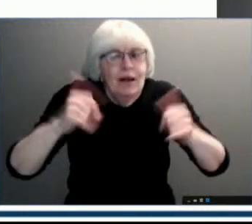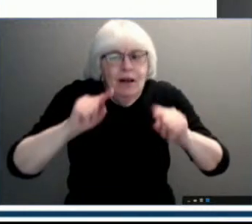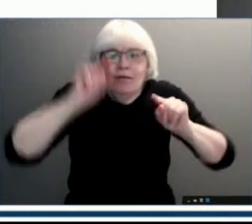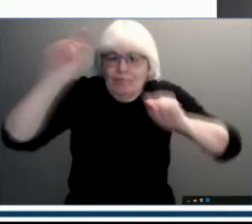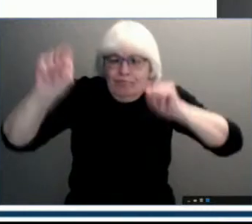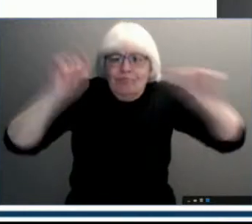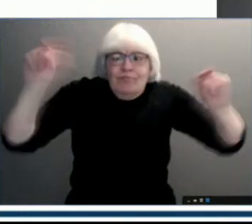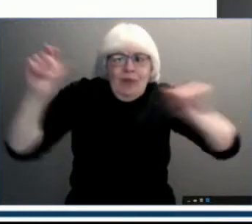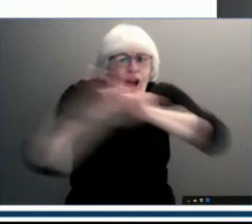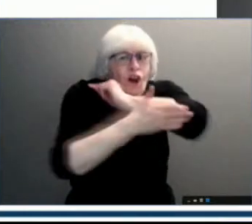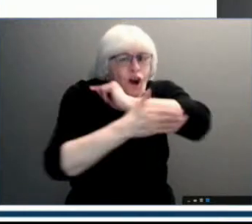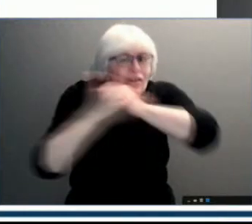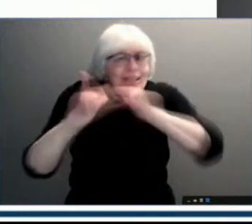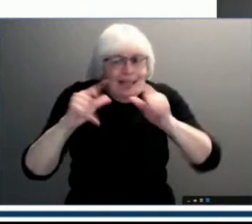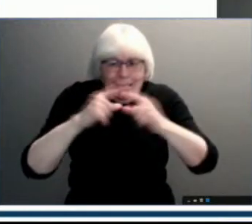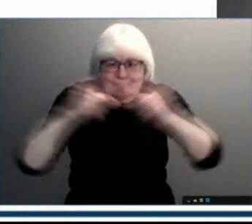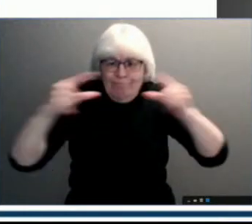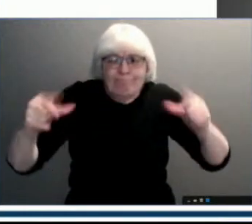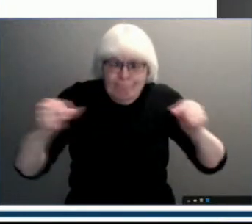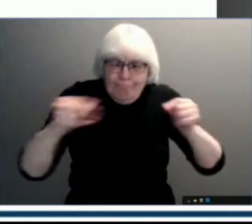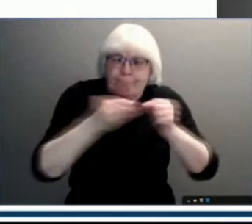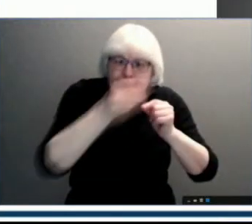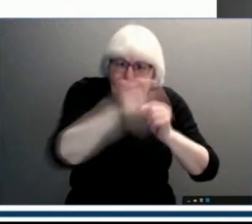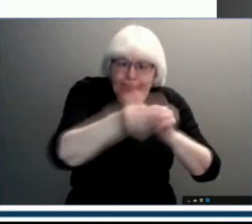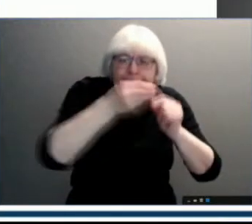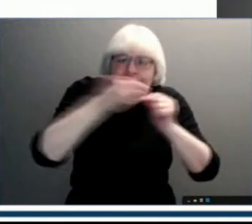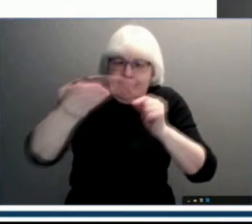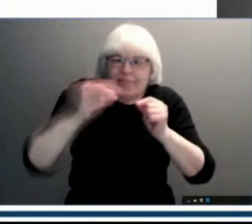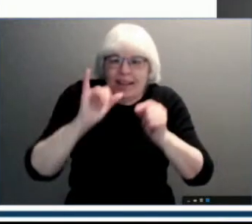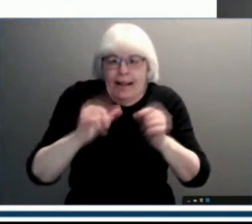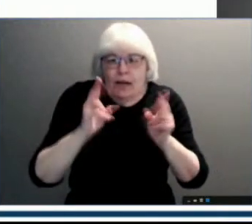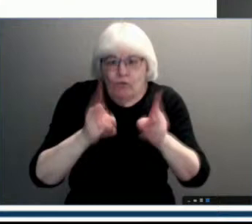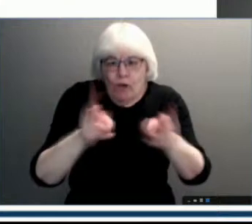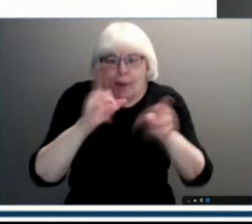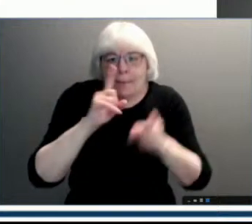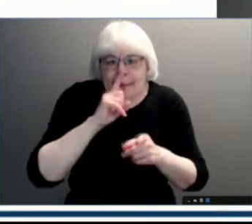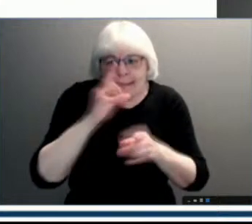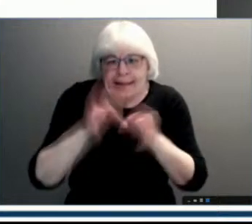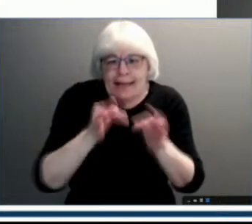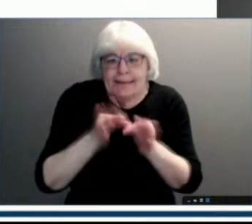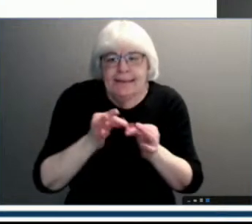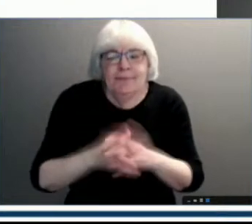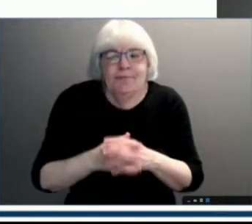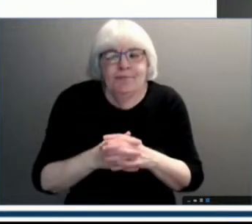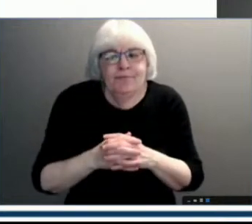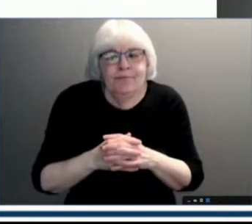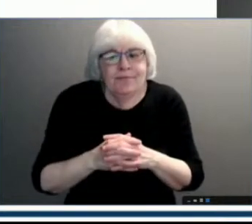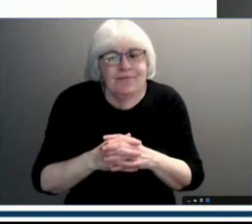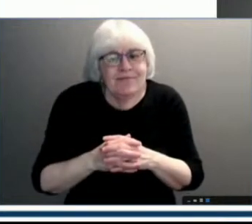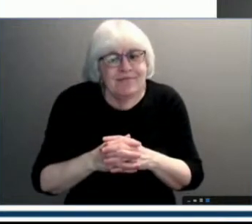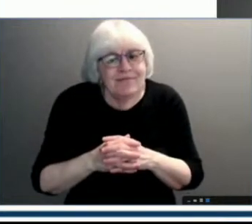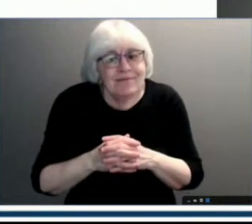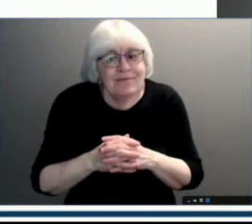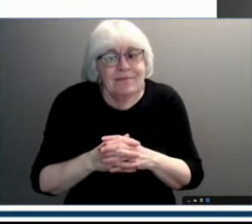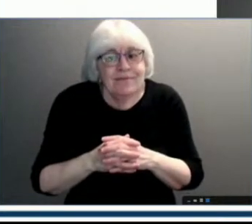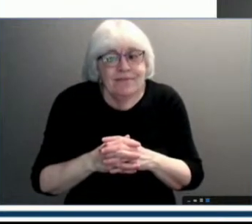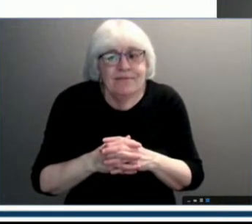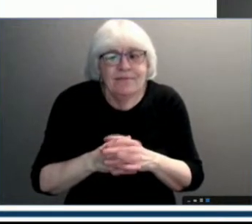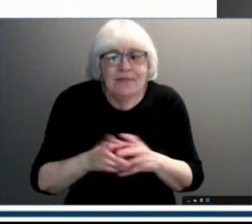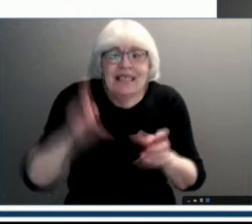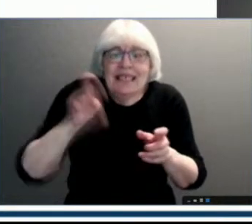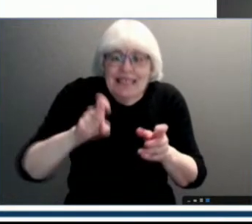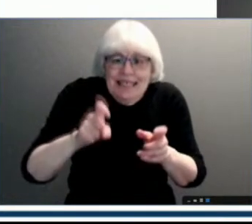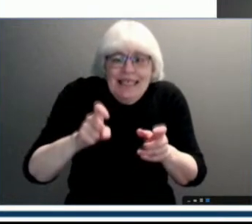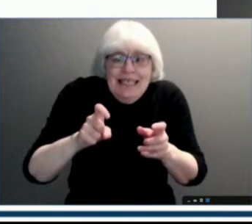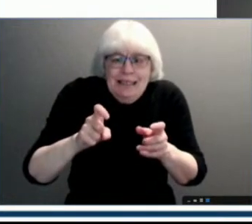to rapid test kits as well, on top of the primary assessment centers. But we have to have people use use